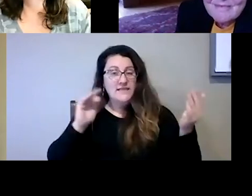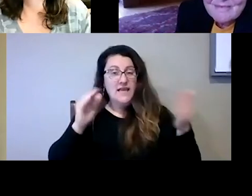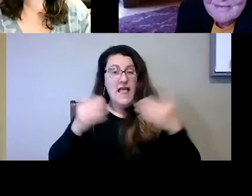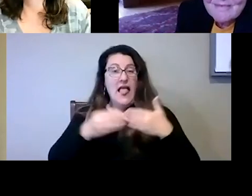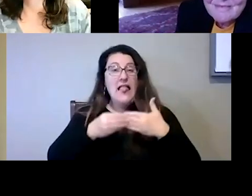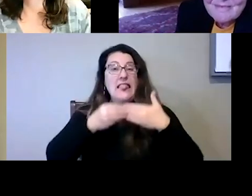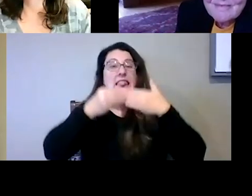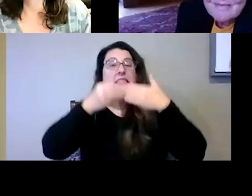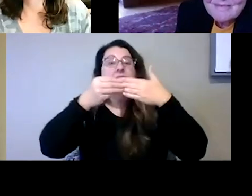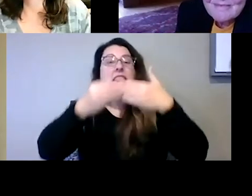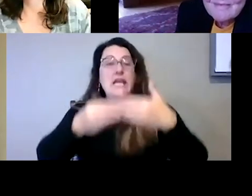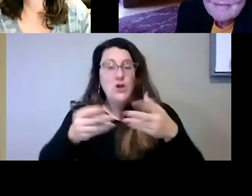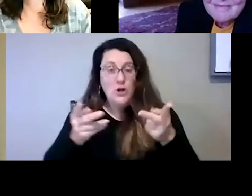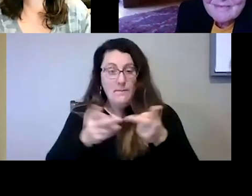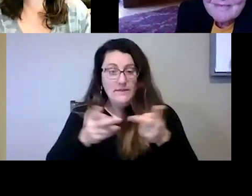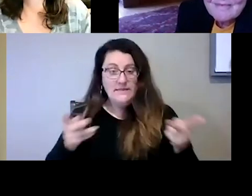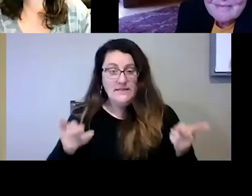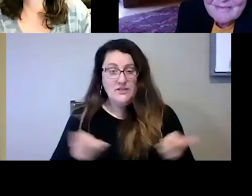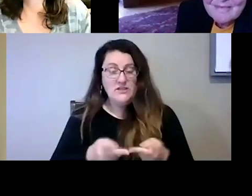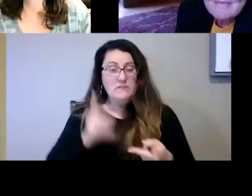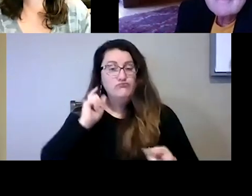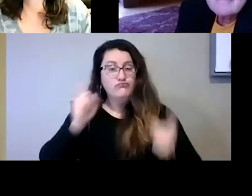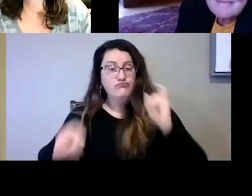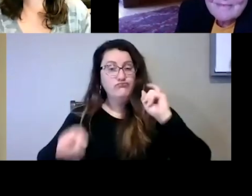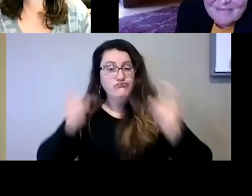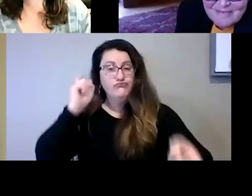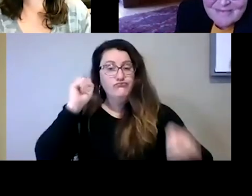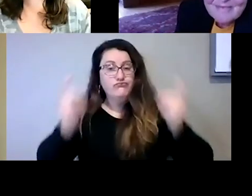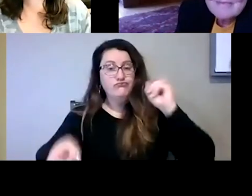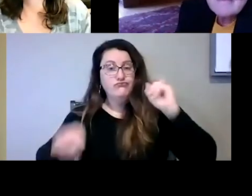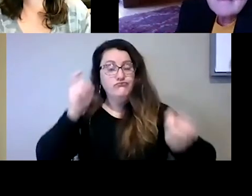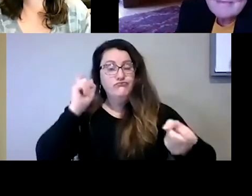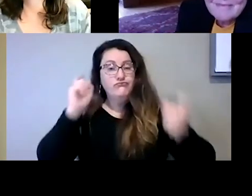in position to dole out